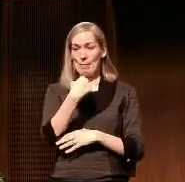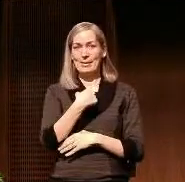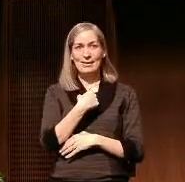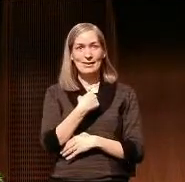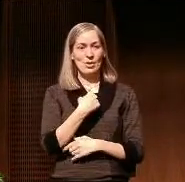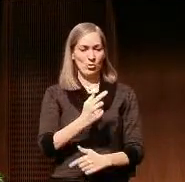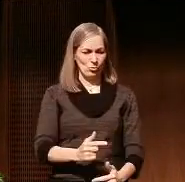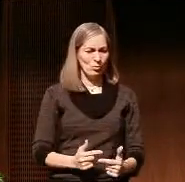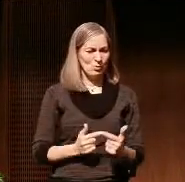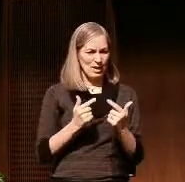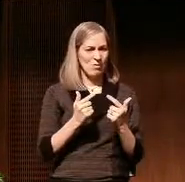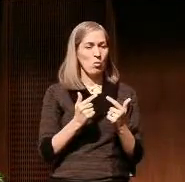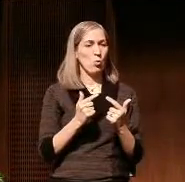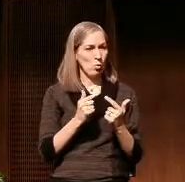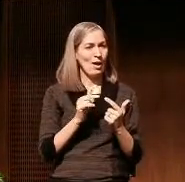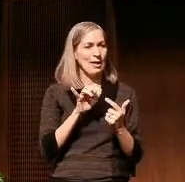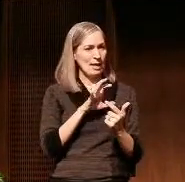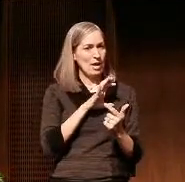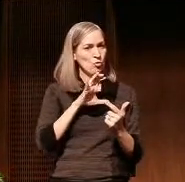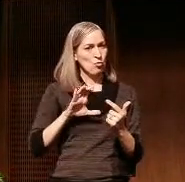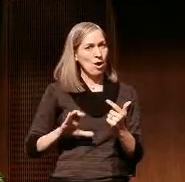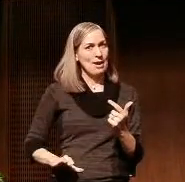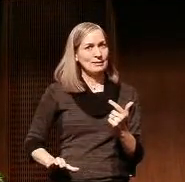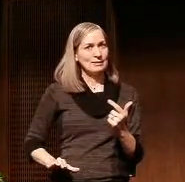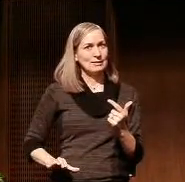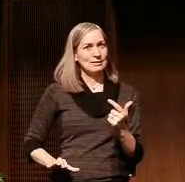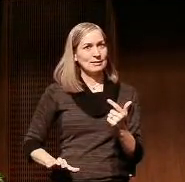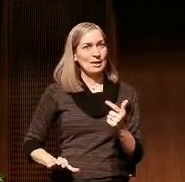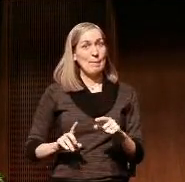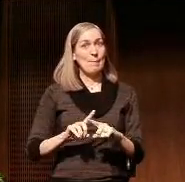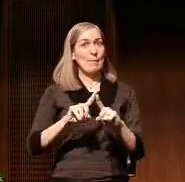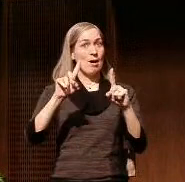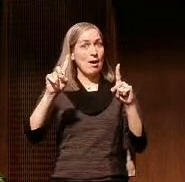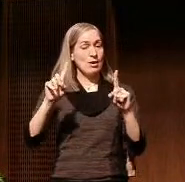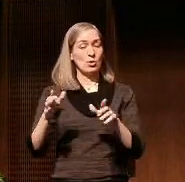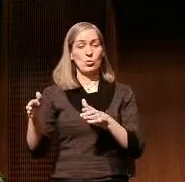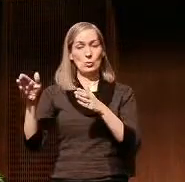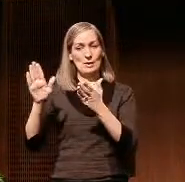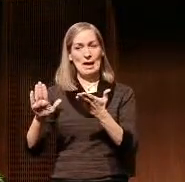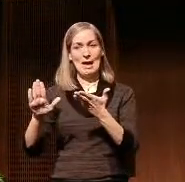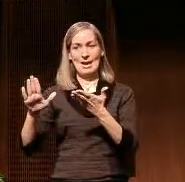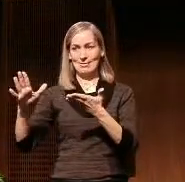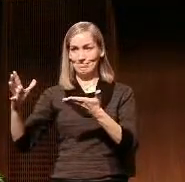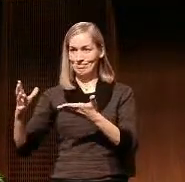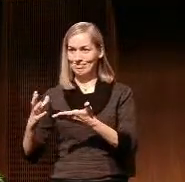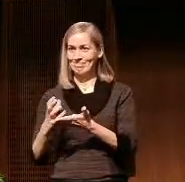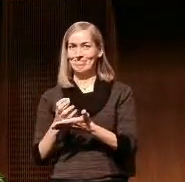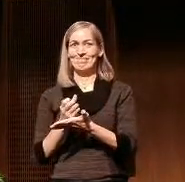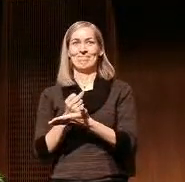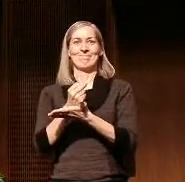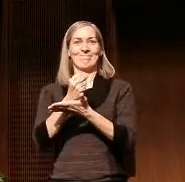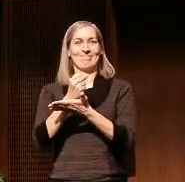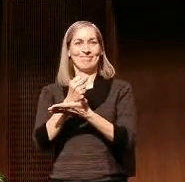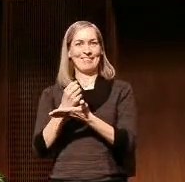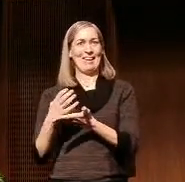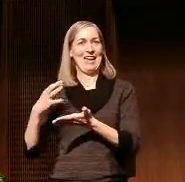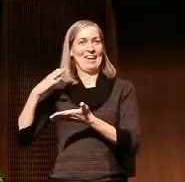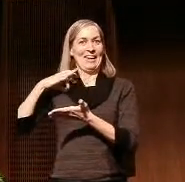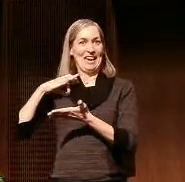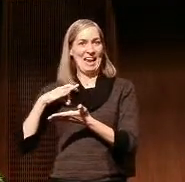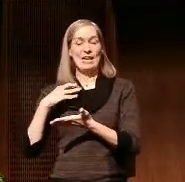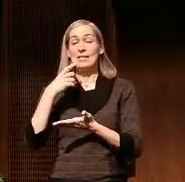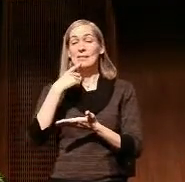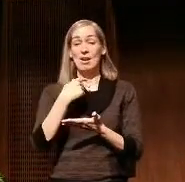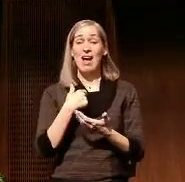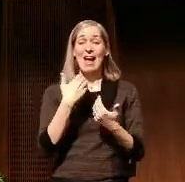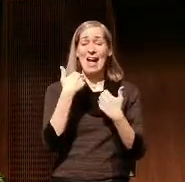to live is Christ, and to die is gain. He said, I have a desire